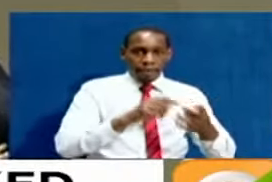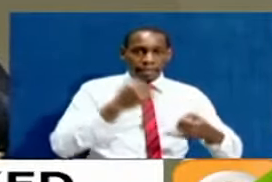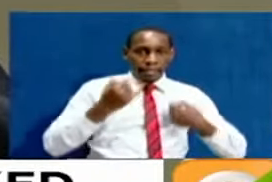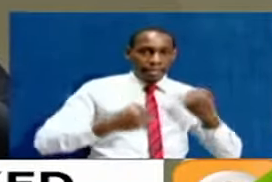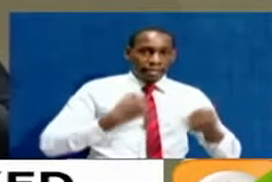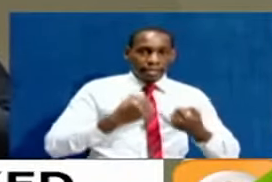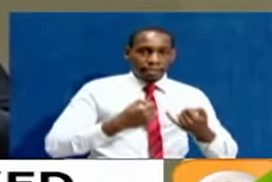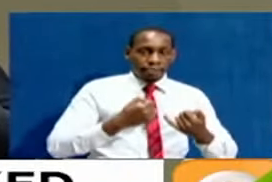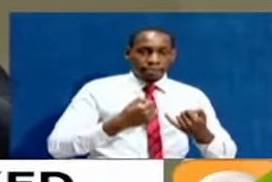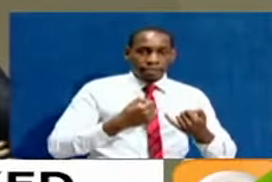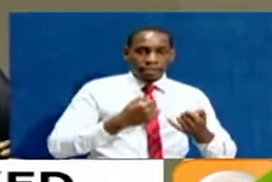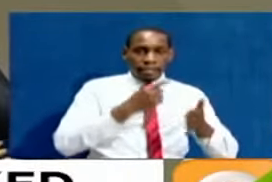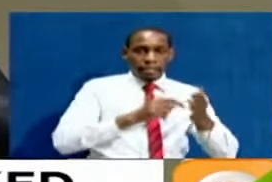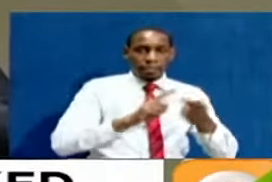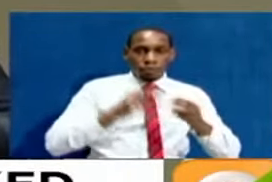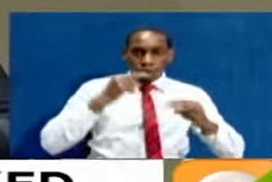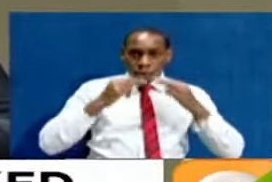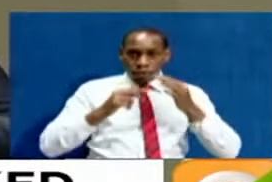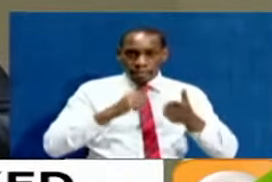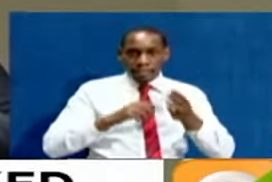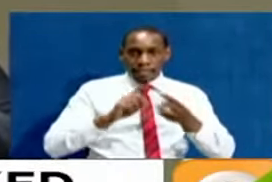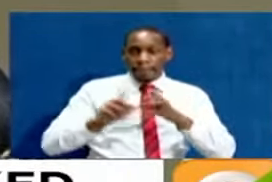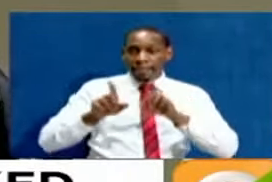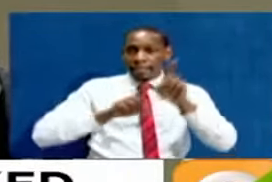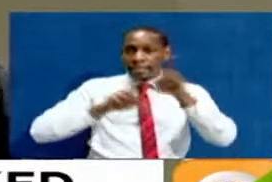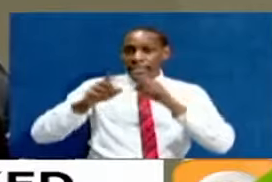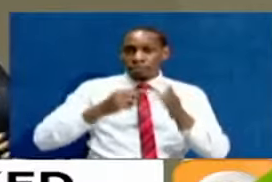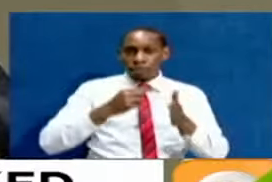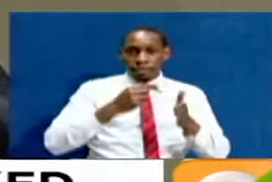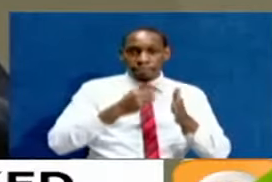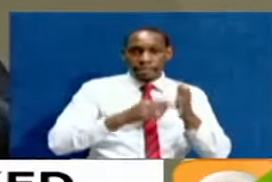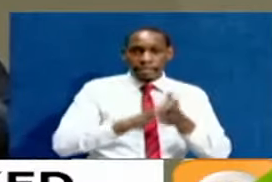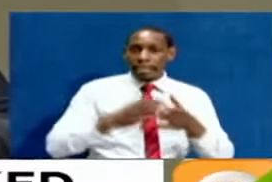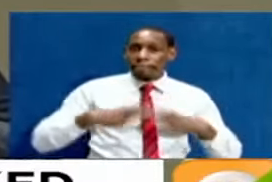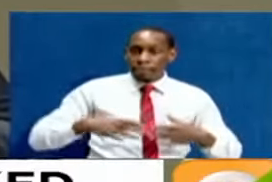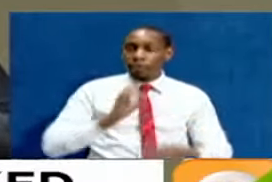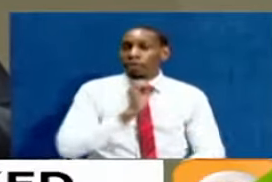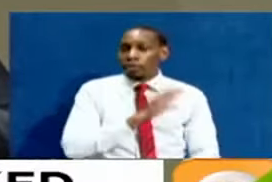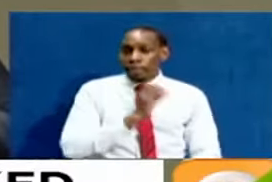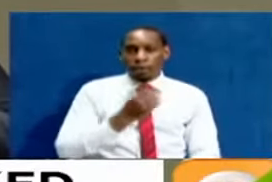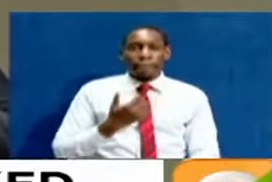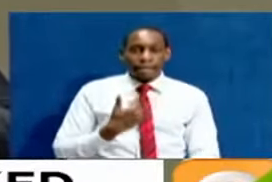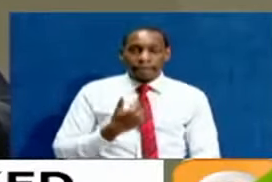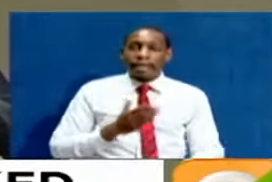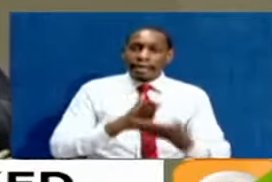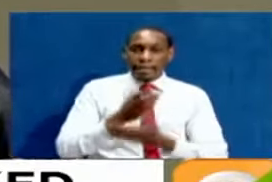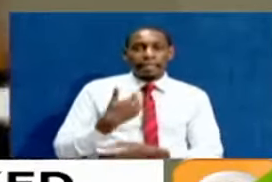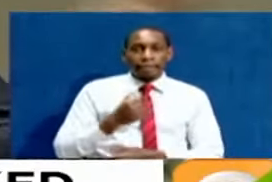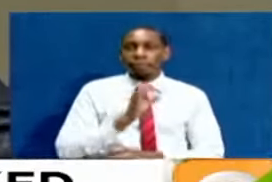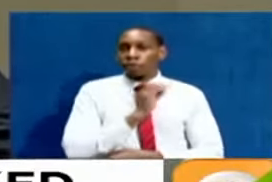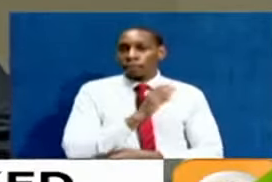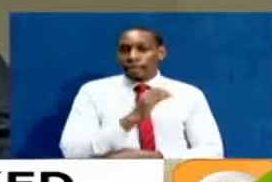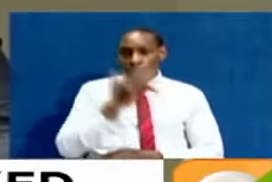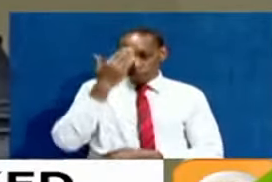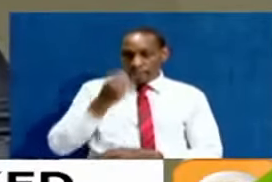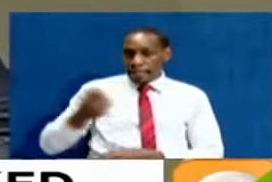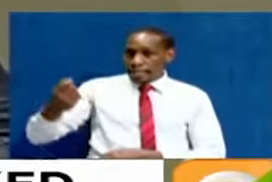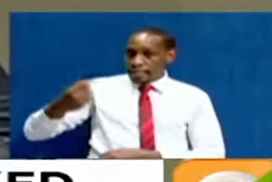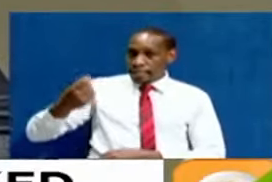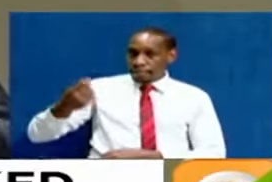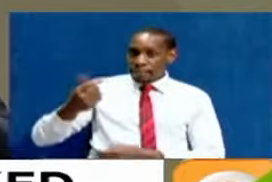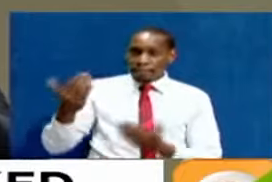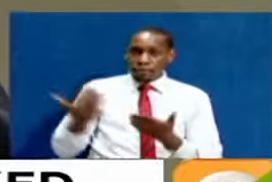in the hospitality industry, even in the transport industry, there are people who will complain, and they have a right to complain because their livelihood is